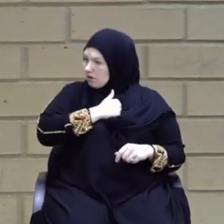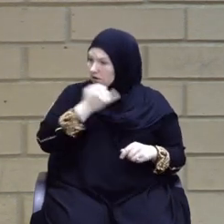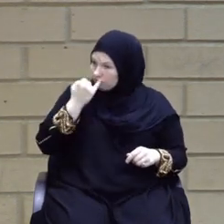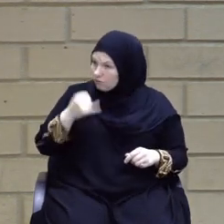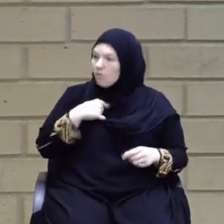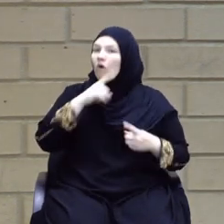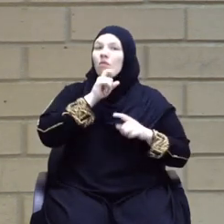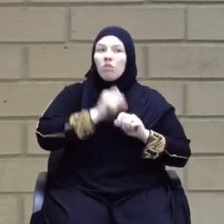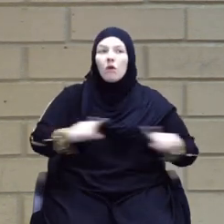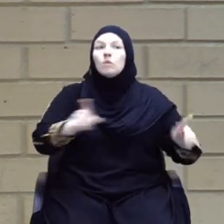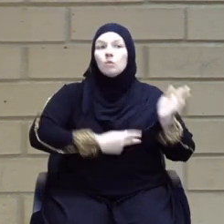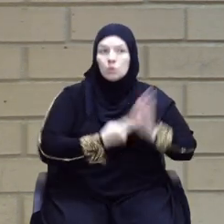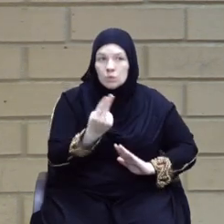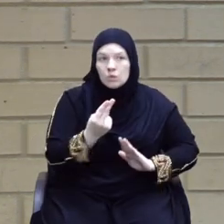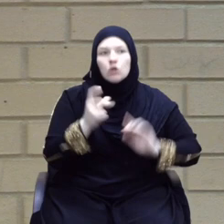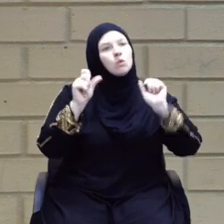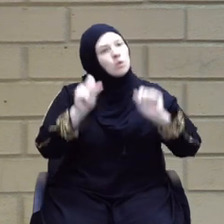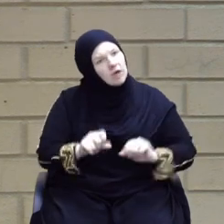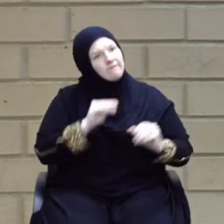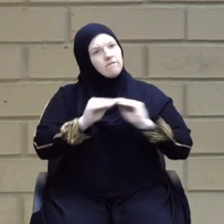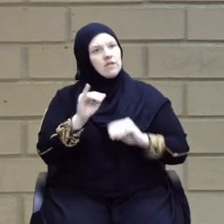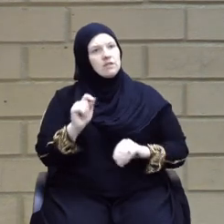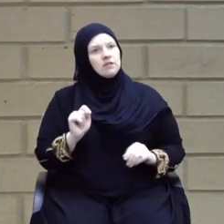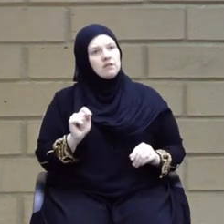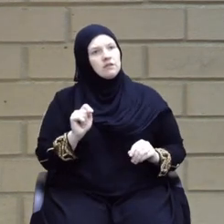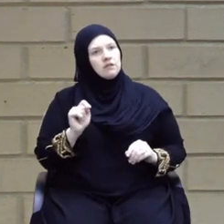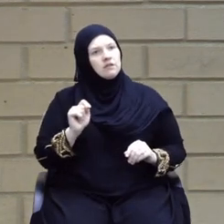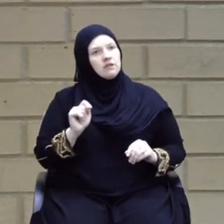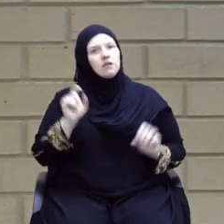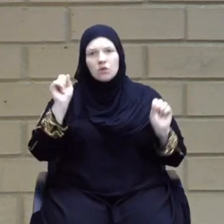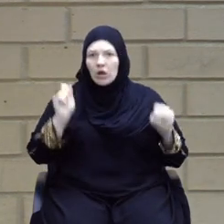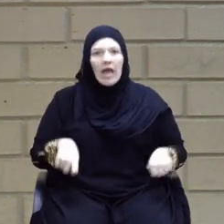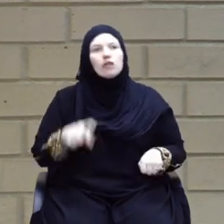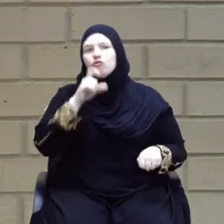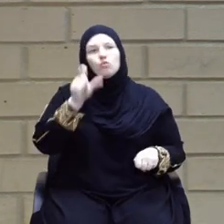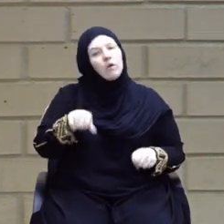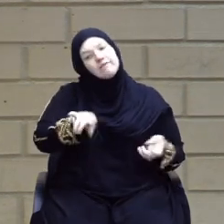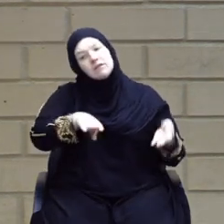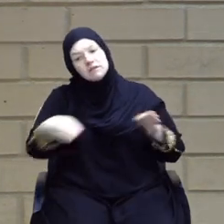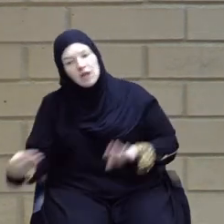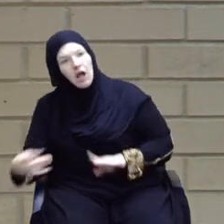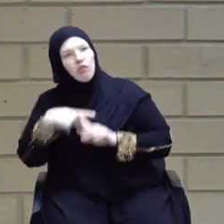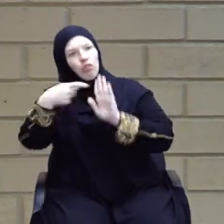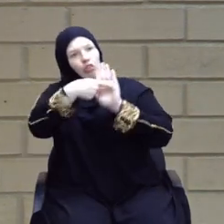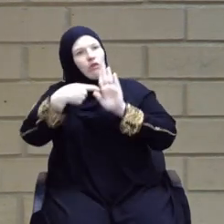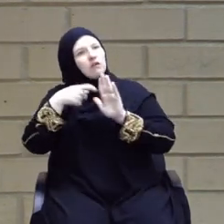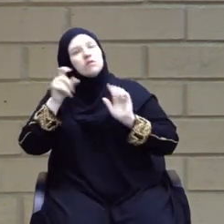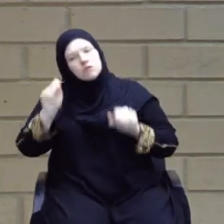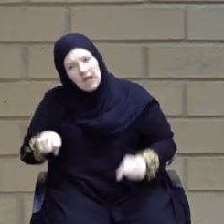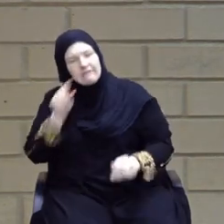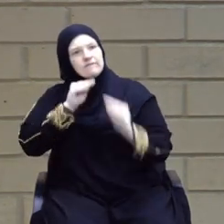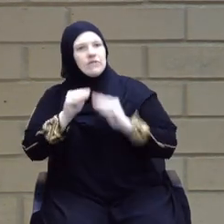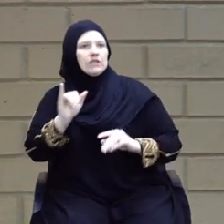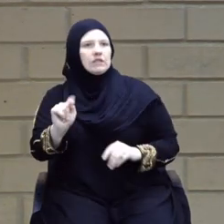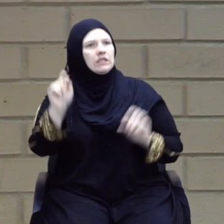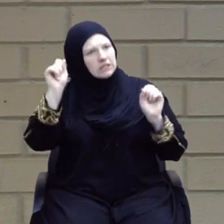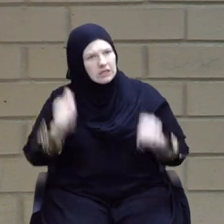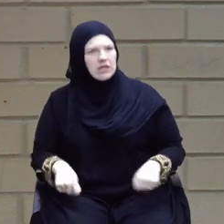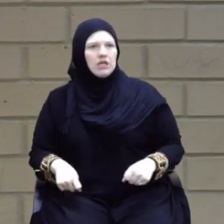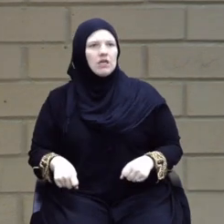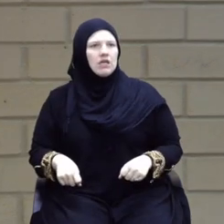that why many of you did even believe the story? Why many of you participated in spreading the